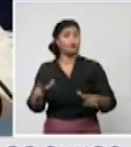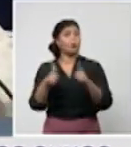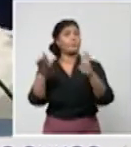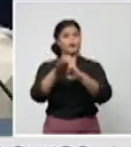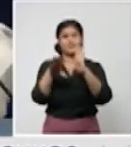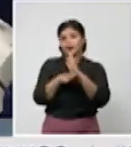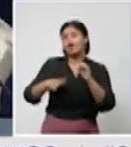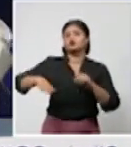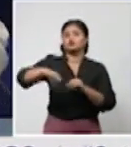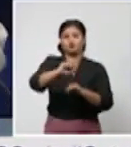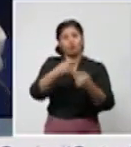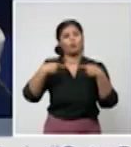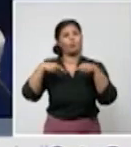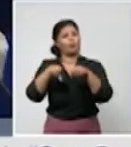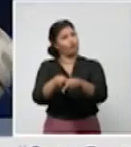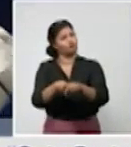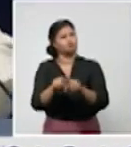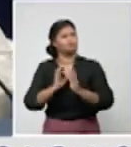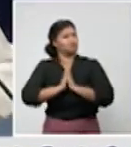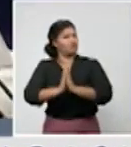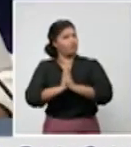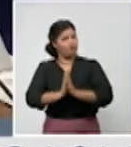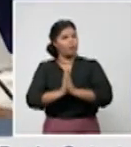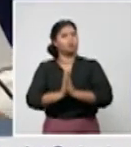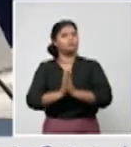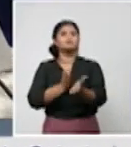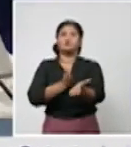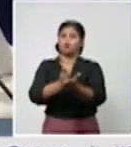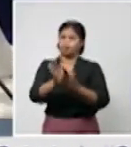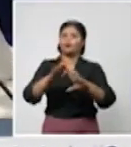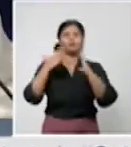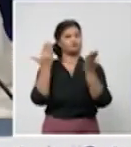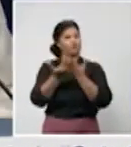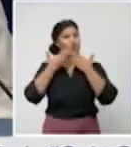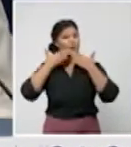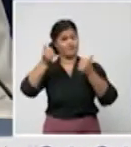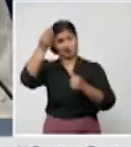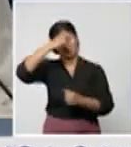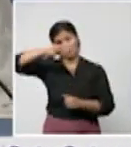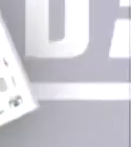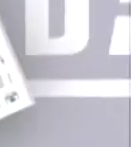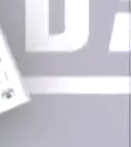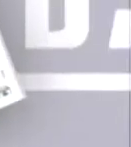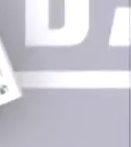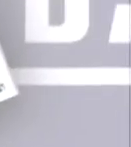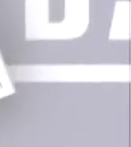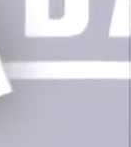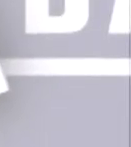favorable situation. However, this encourages us to work harder in our communities.